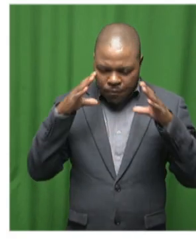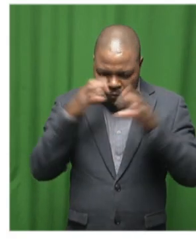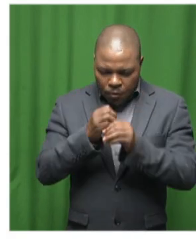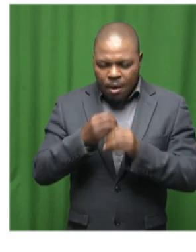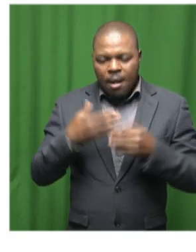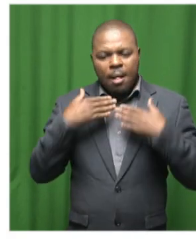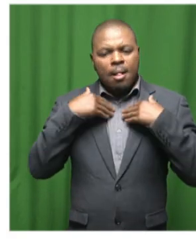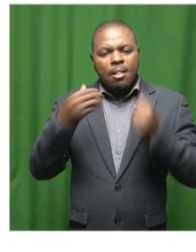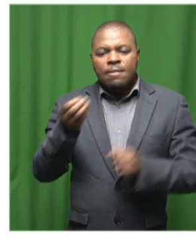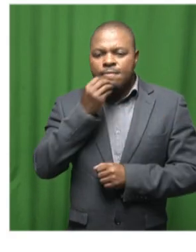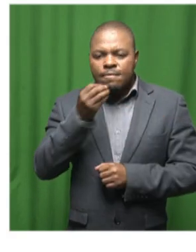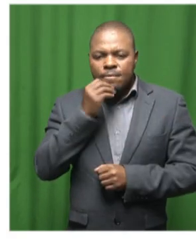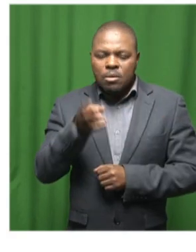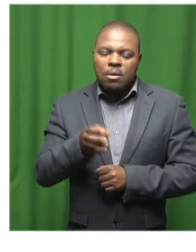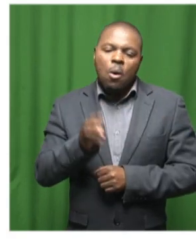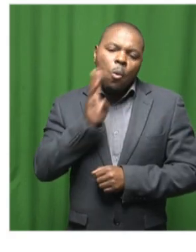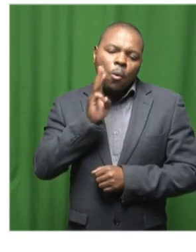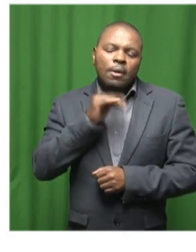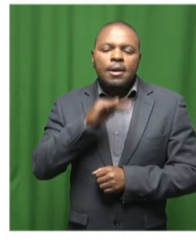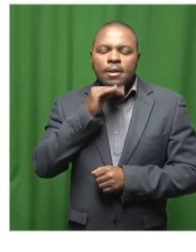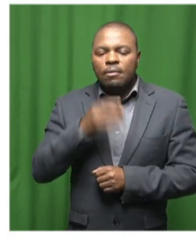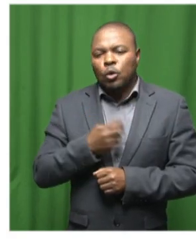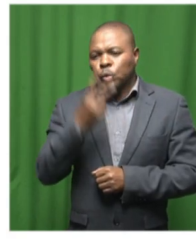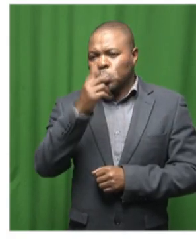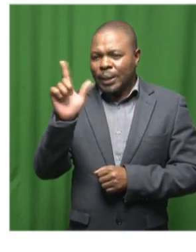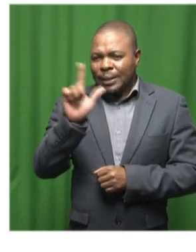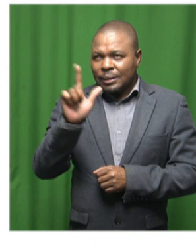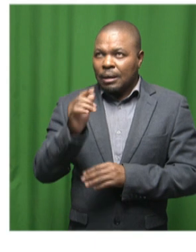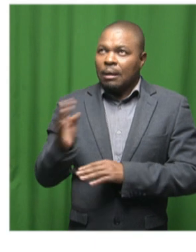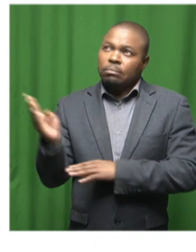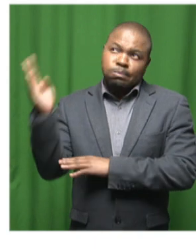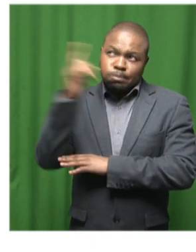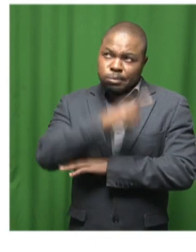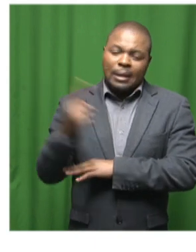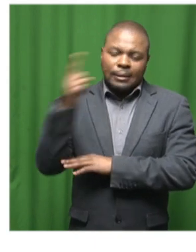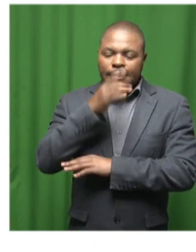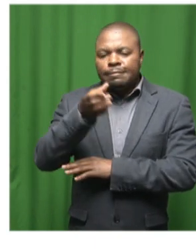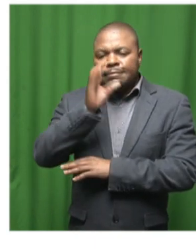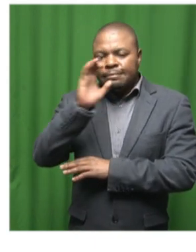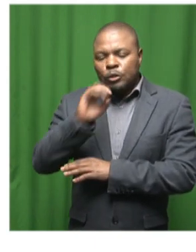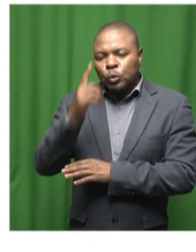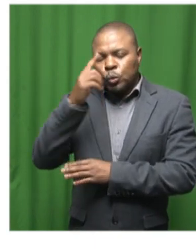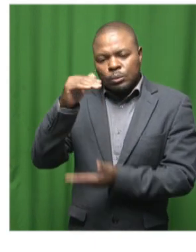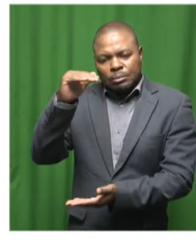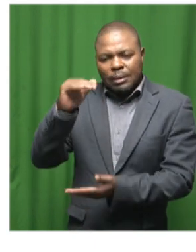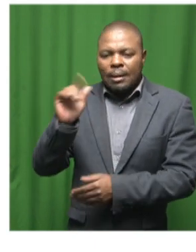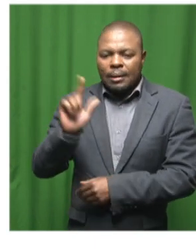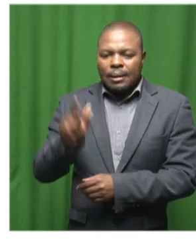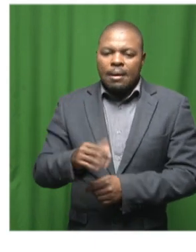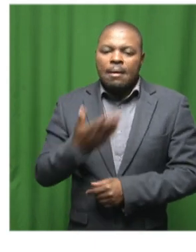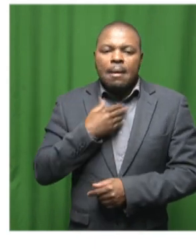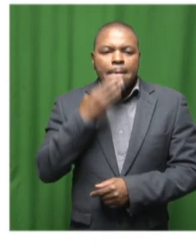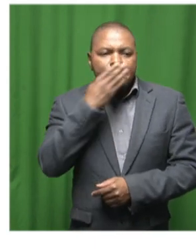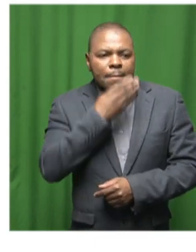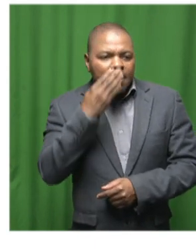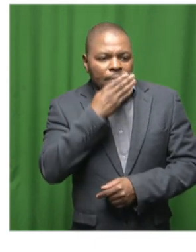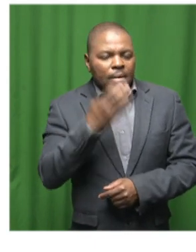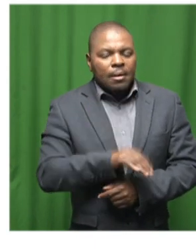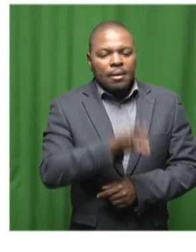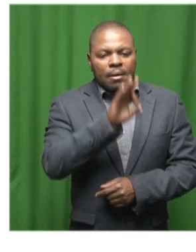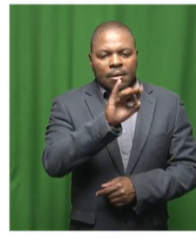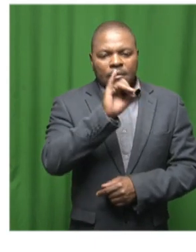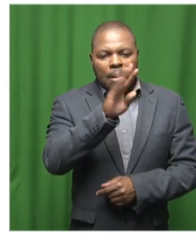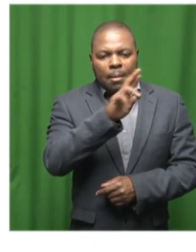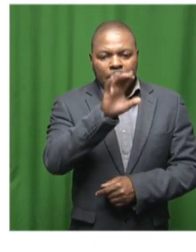food. Focus on drinking enough water a day. 2 liters of water a day, very important. And make sure that you eat your breakfast that is high in fiber,